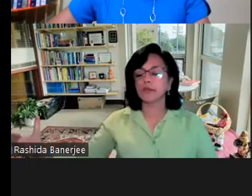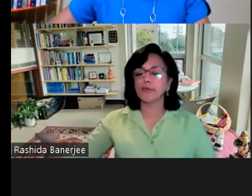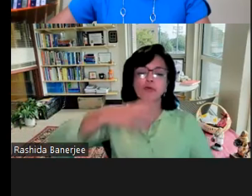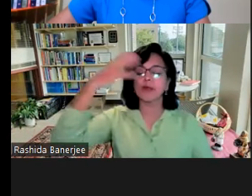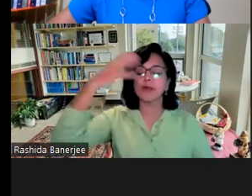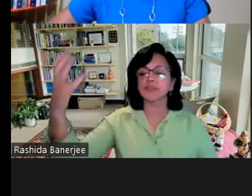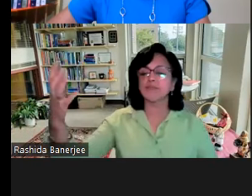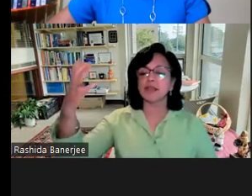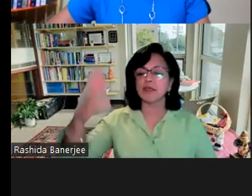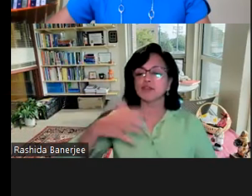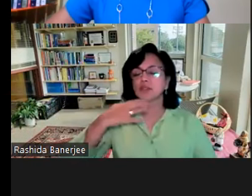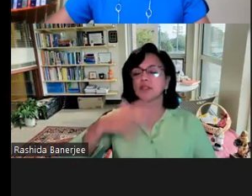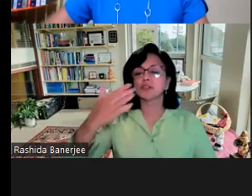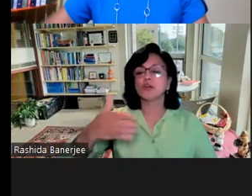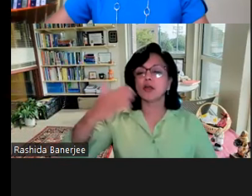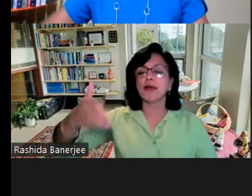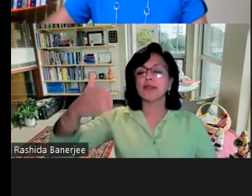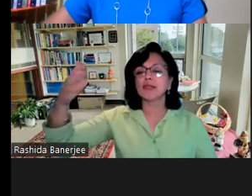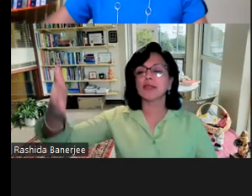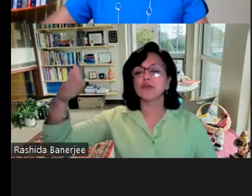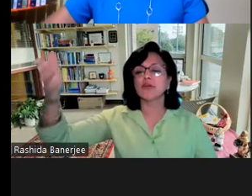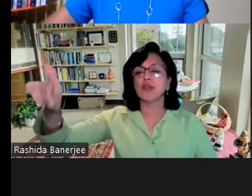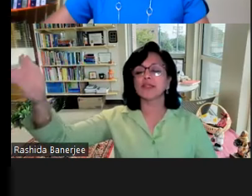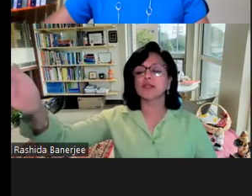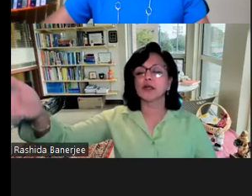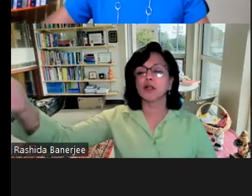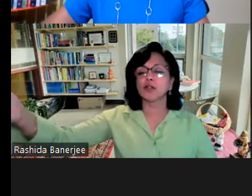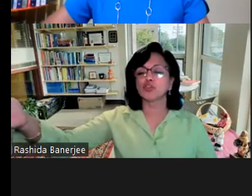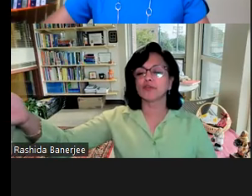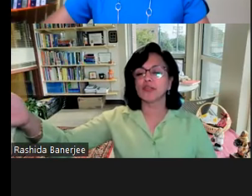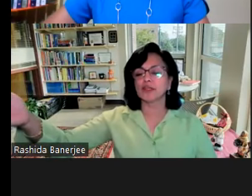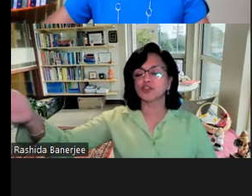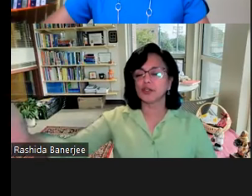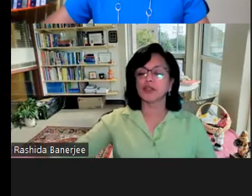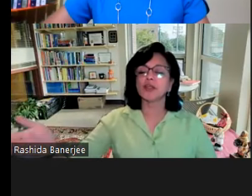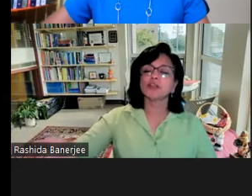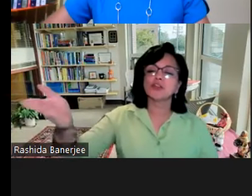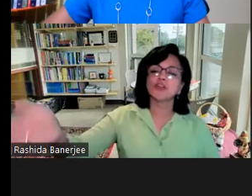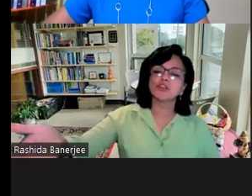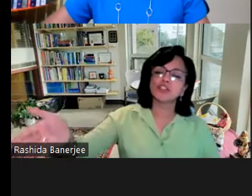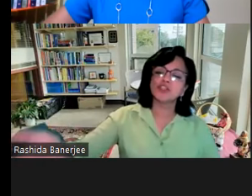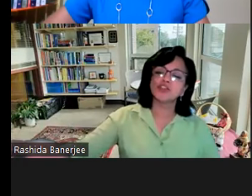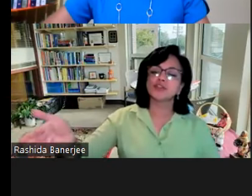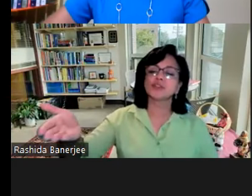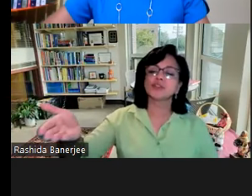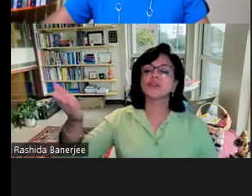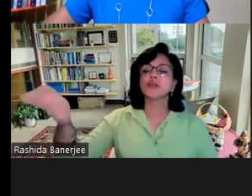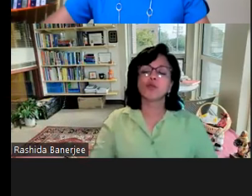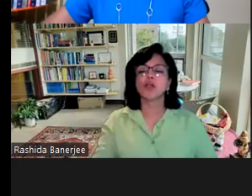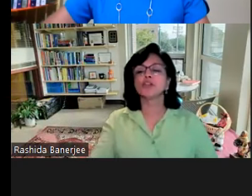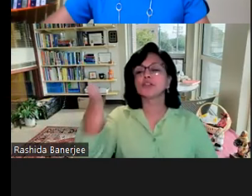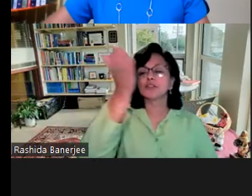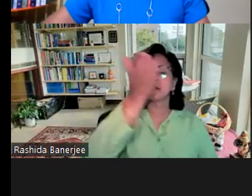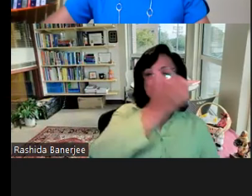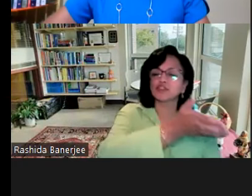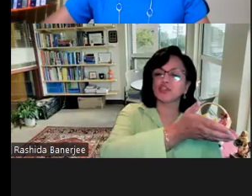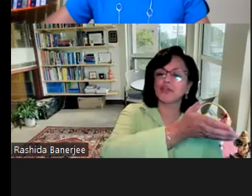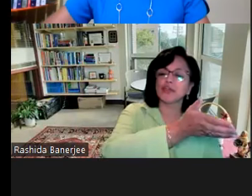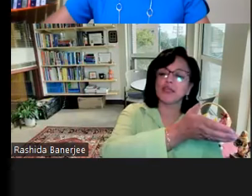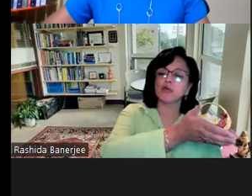the programs, the evaluation. So automatically you're creating a culture of data sharing. So your teachers will also